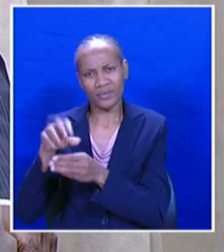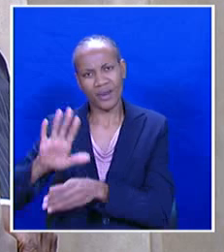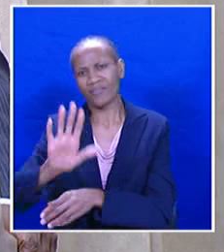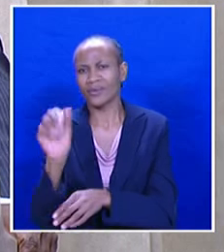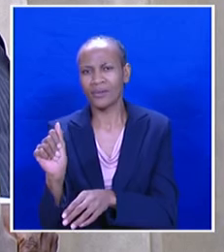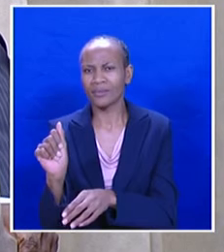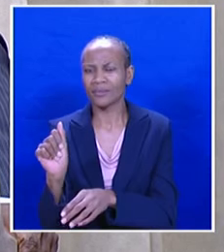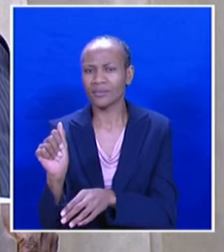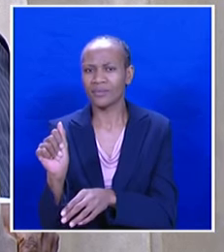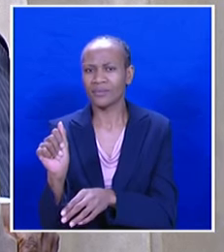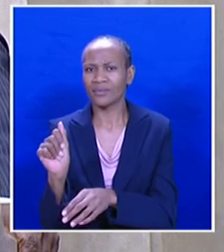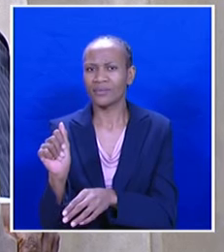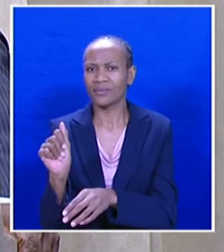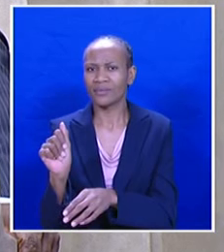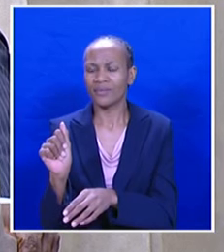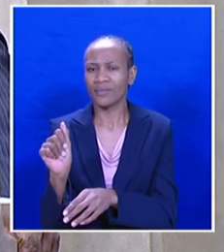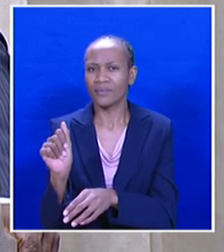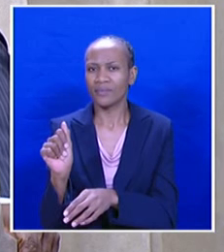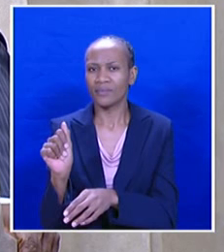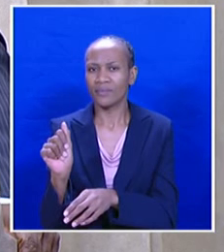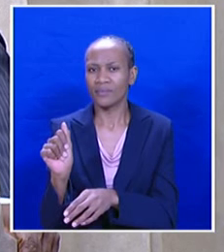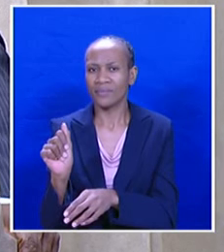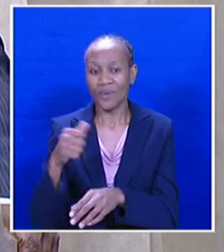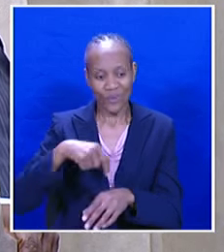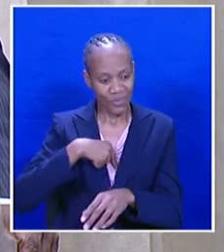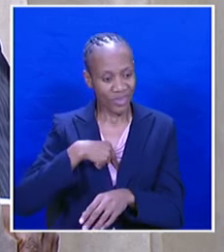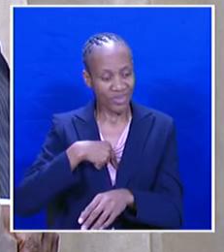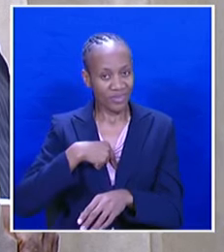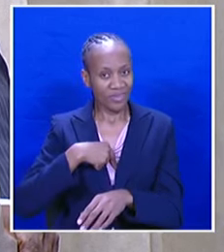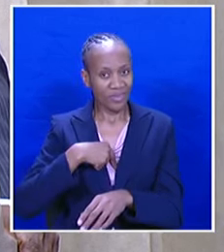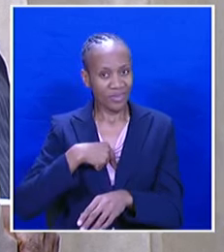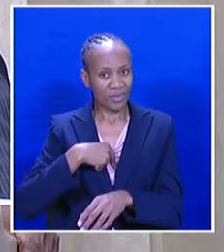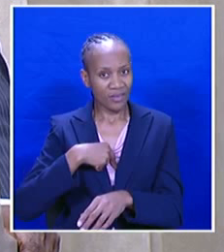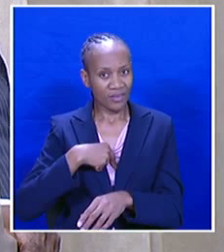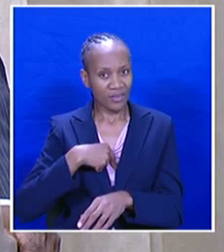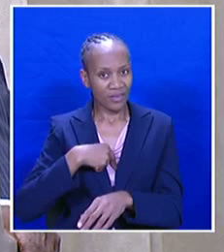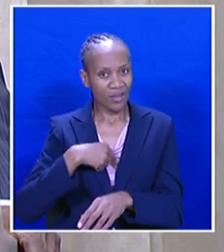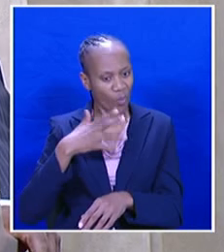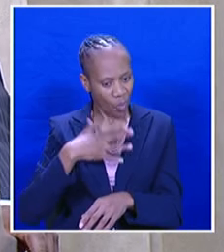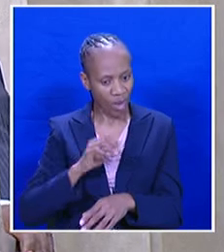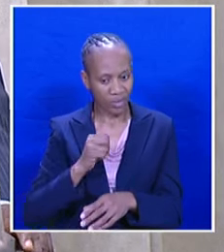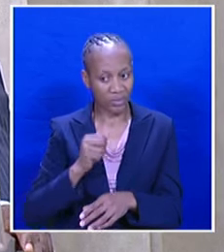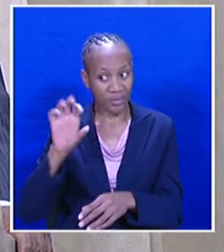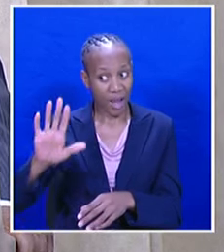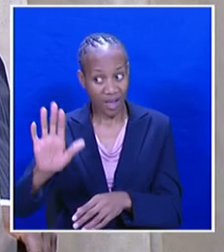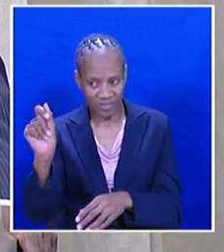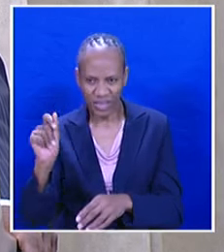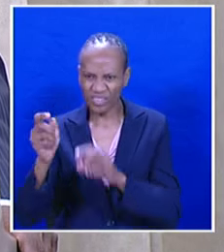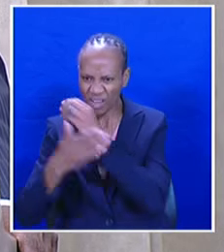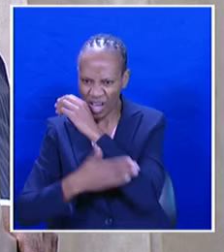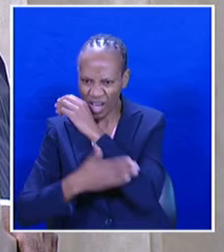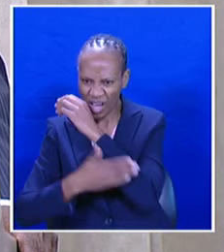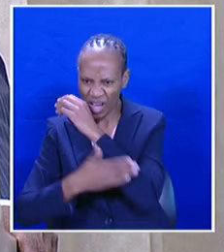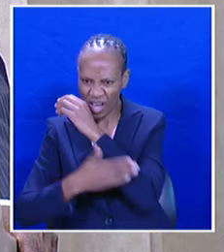as we advance our own interests, we would also like, on an integration basis, to ensure